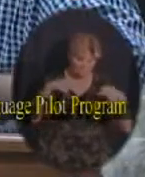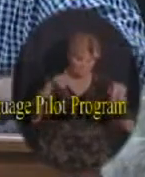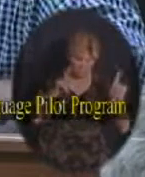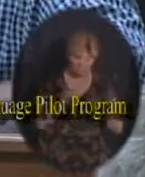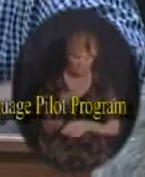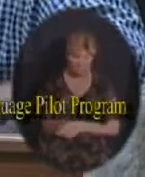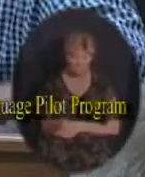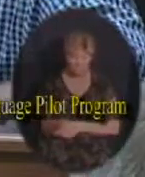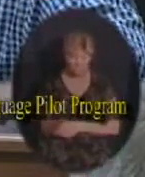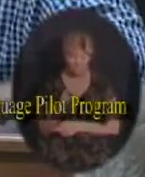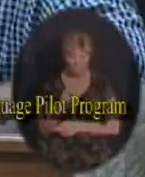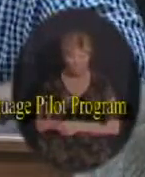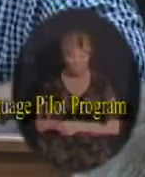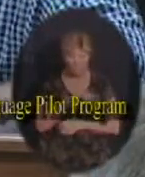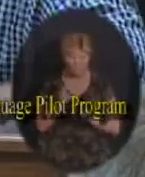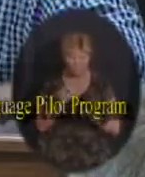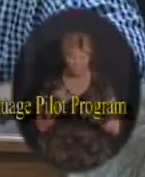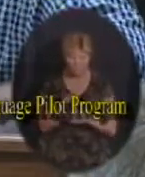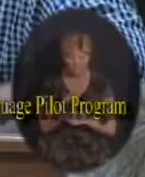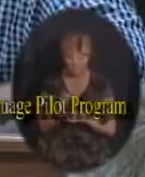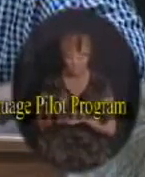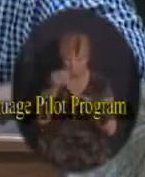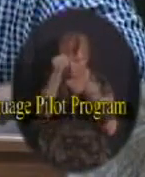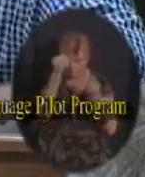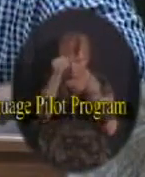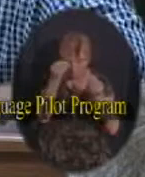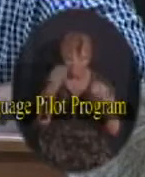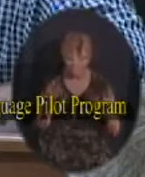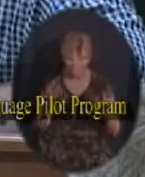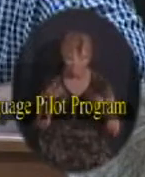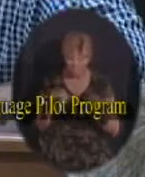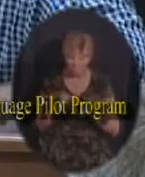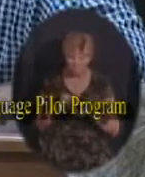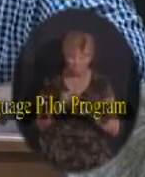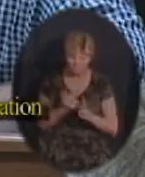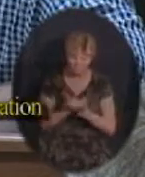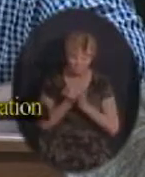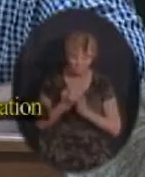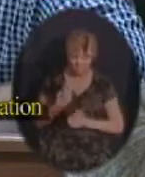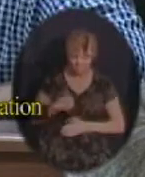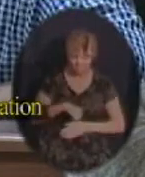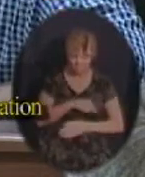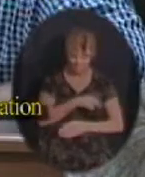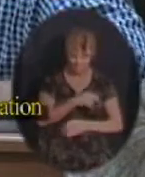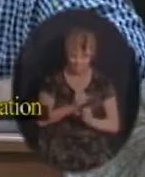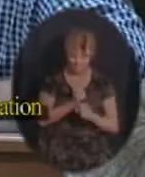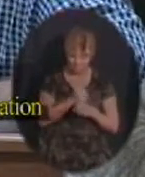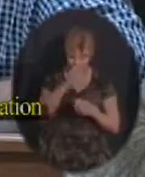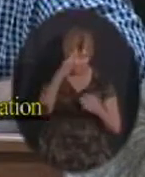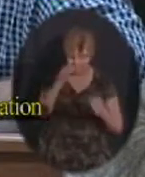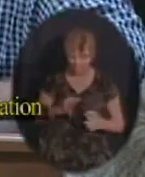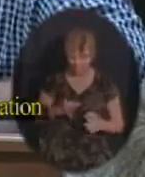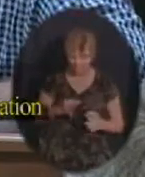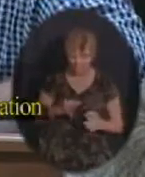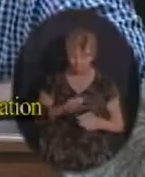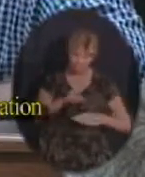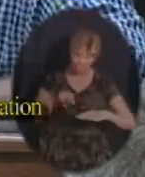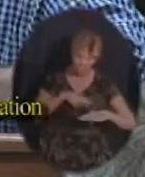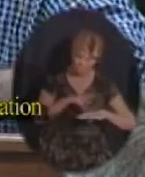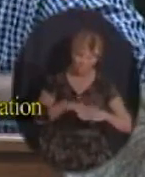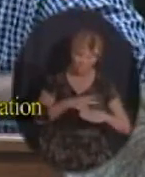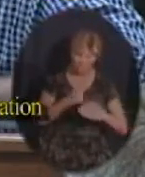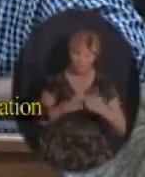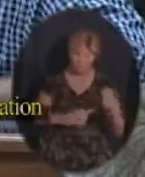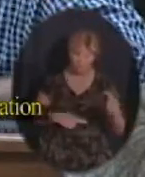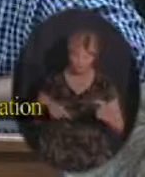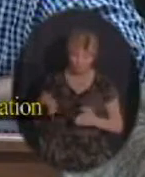they've done. And they have done some research in that area. And typically, they make the statement pretty clearly, as